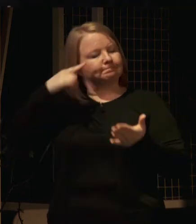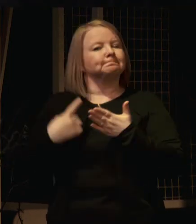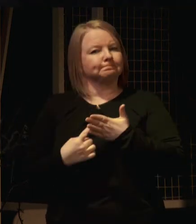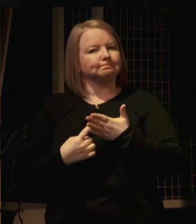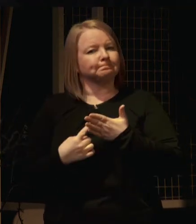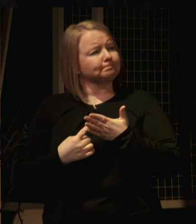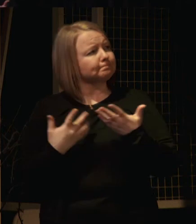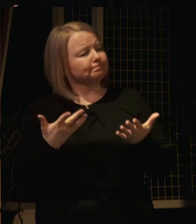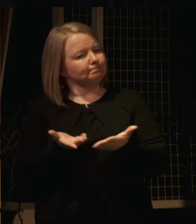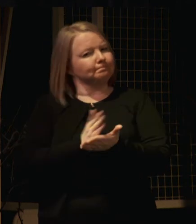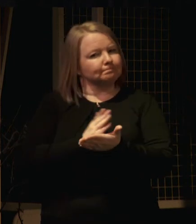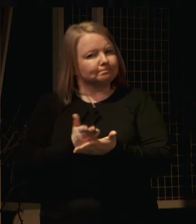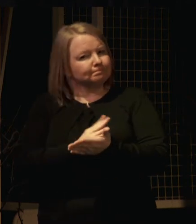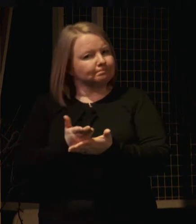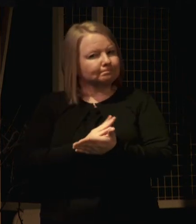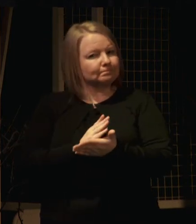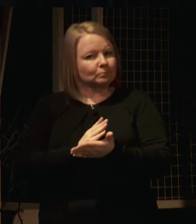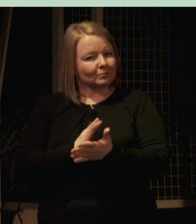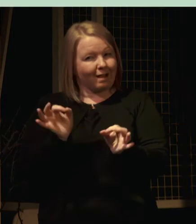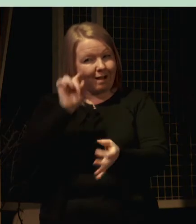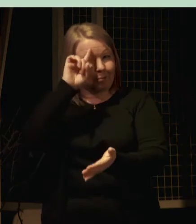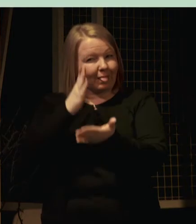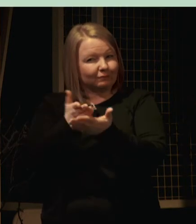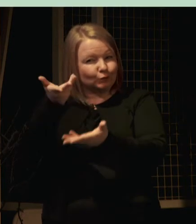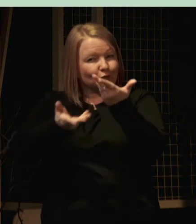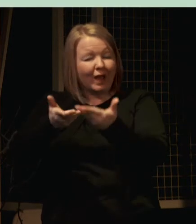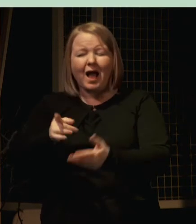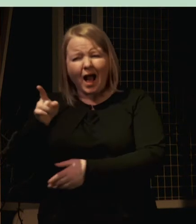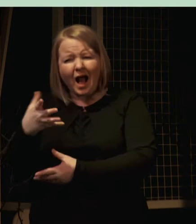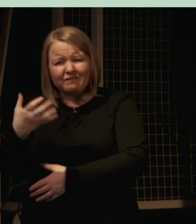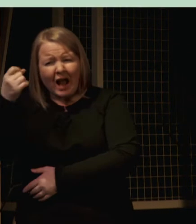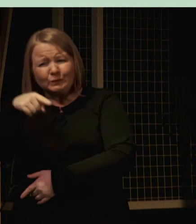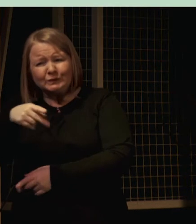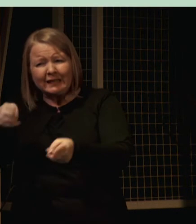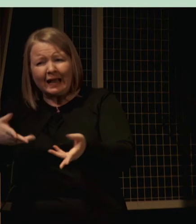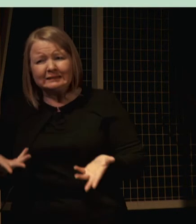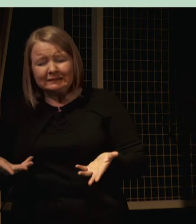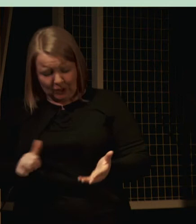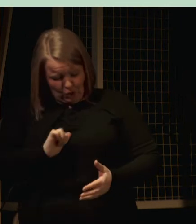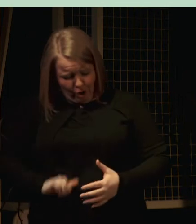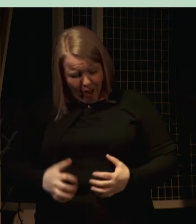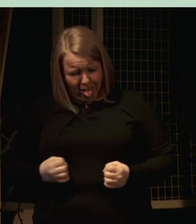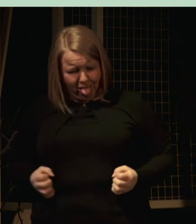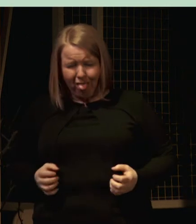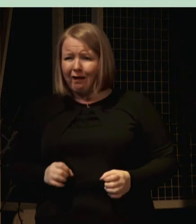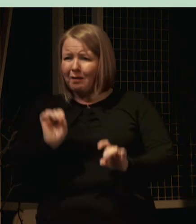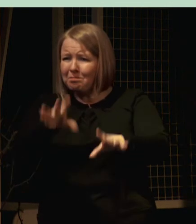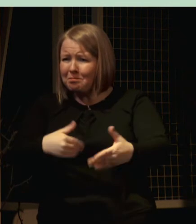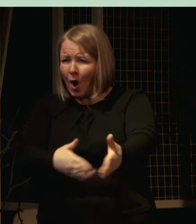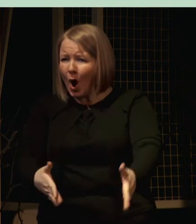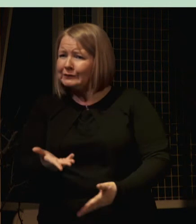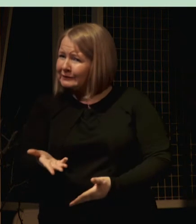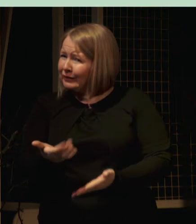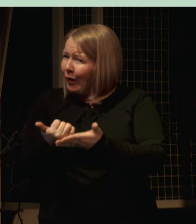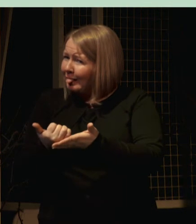had a couple of wobbles, didn't they? Nobody was believing his story that he'd found his wife dead. And to be fair, gutting her and throwing her in a box really doesn't help your case. So he